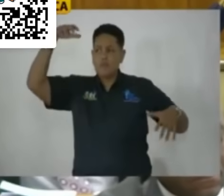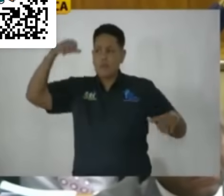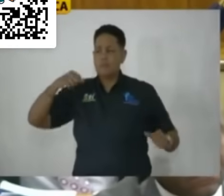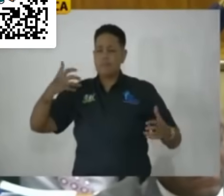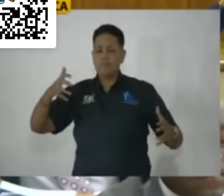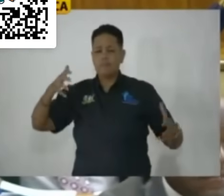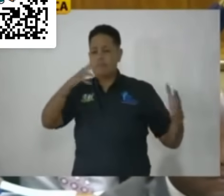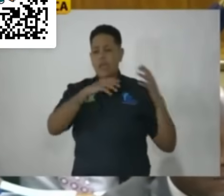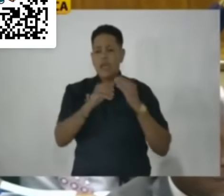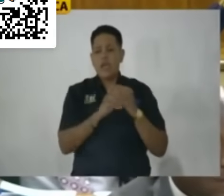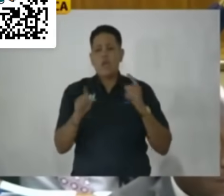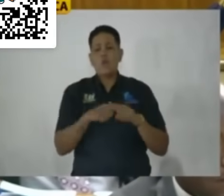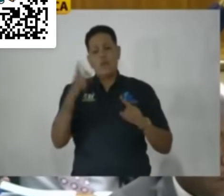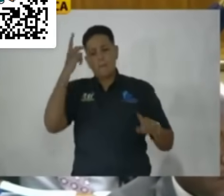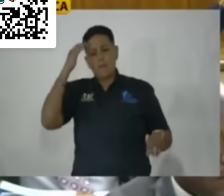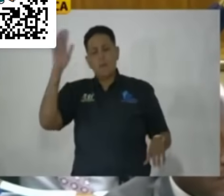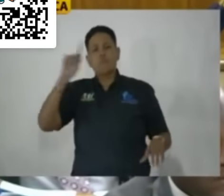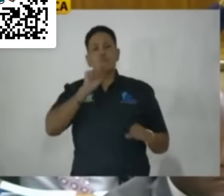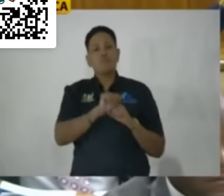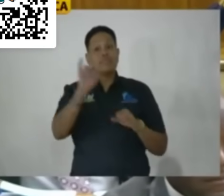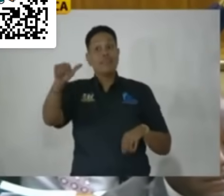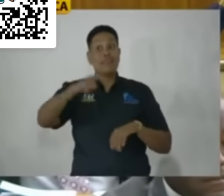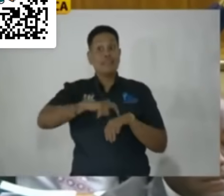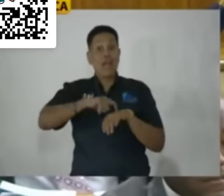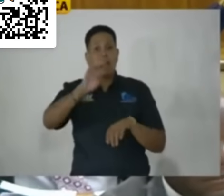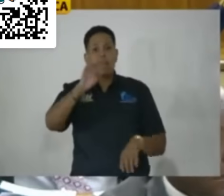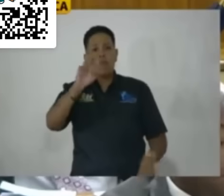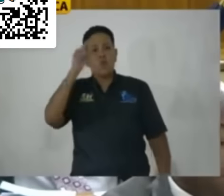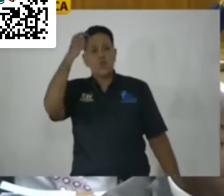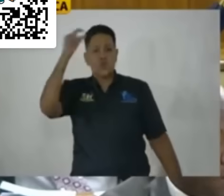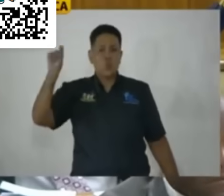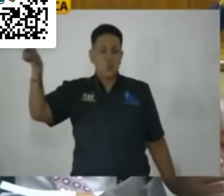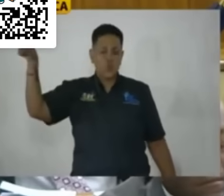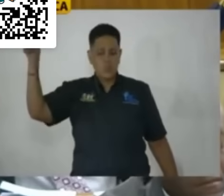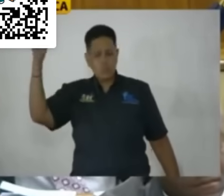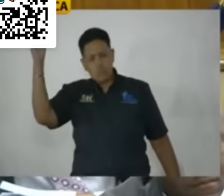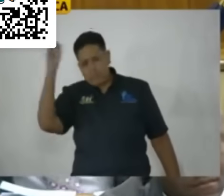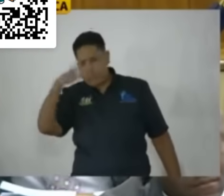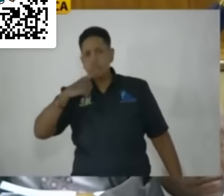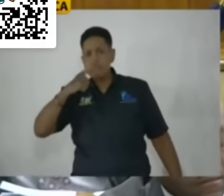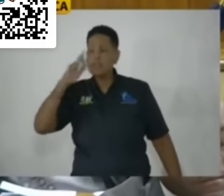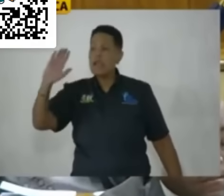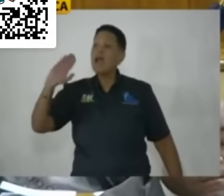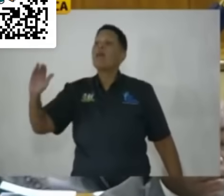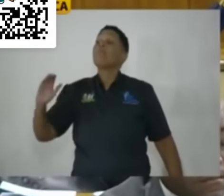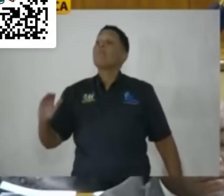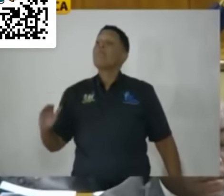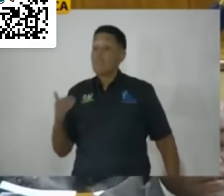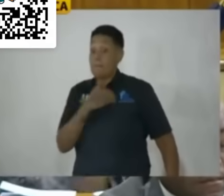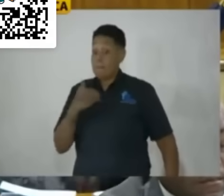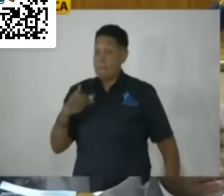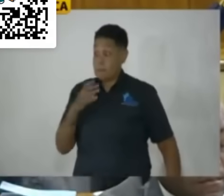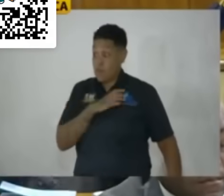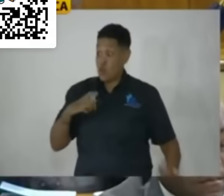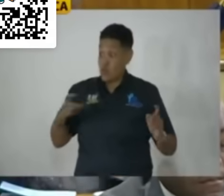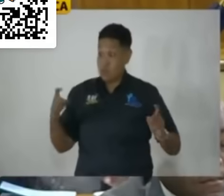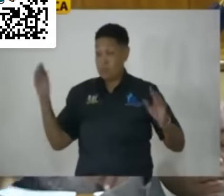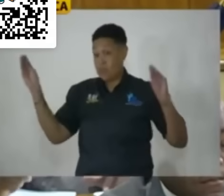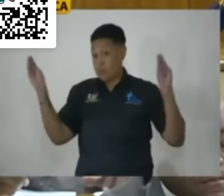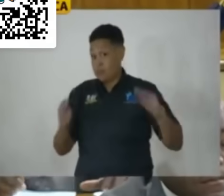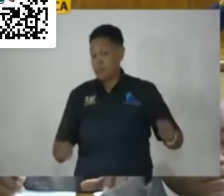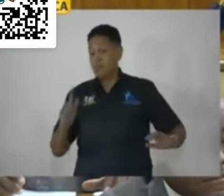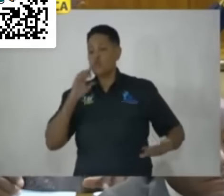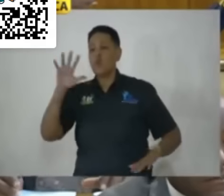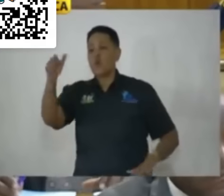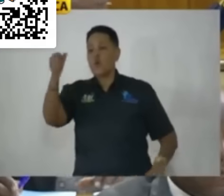when Prime Minister was Bruce Golding, that exhorted the members of the committees then to appoint